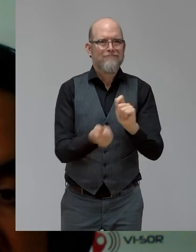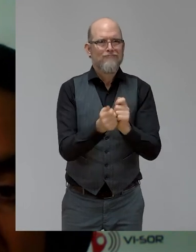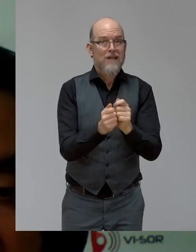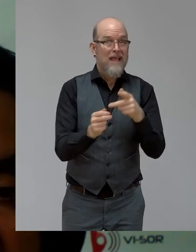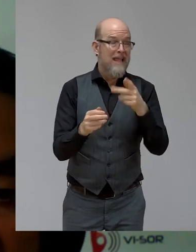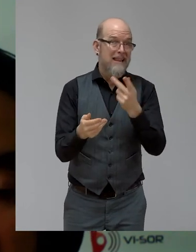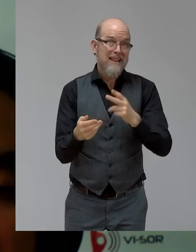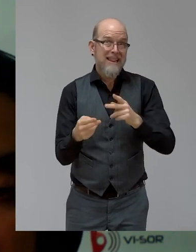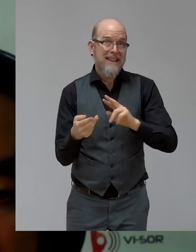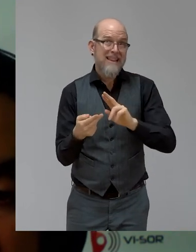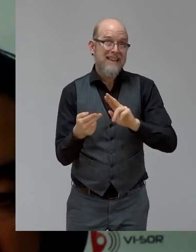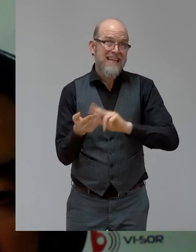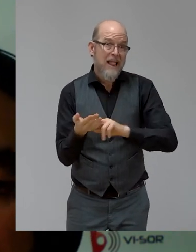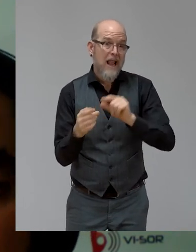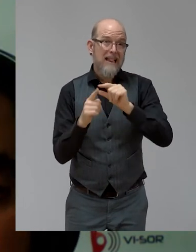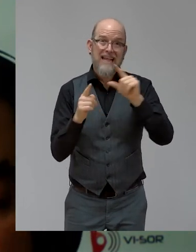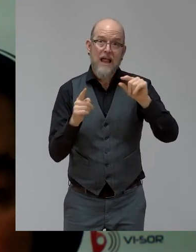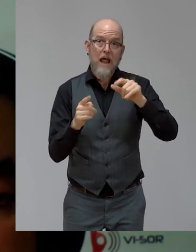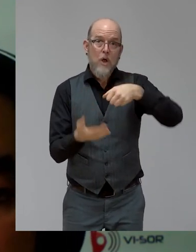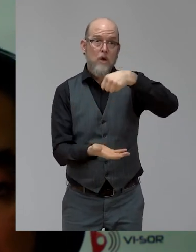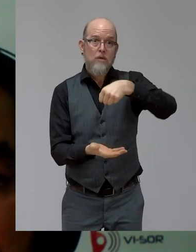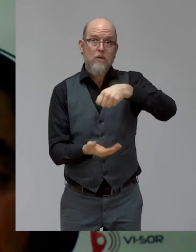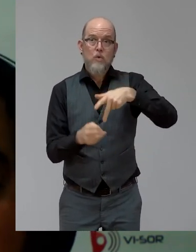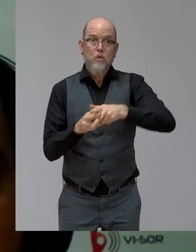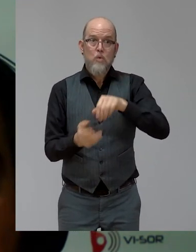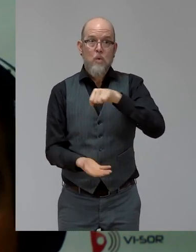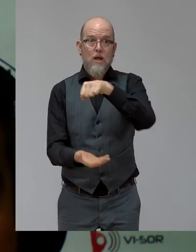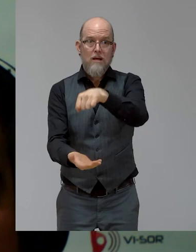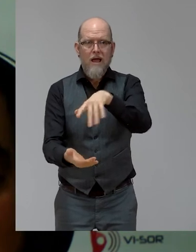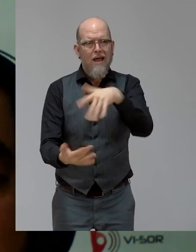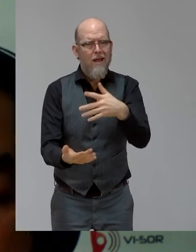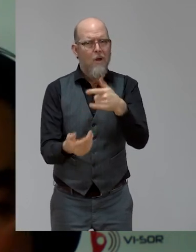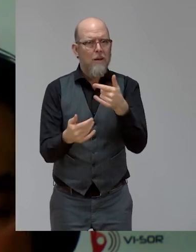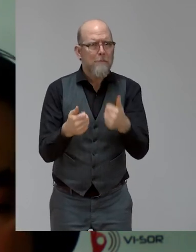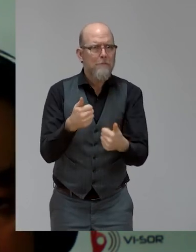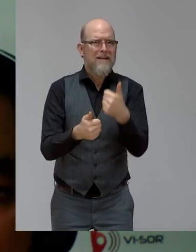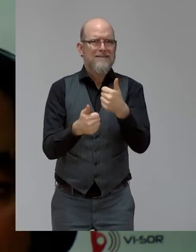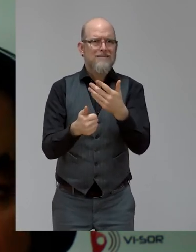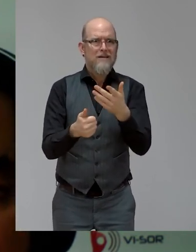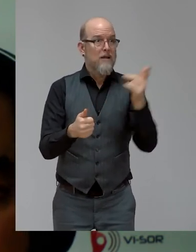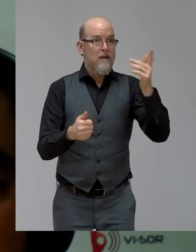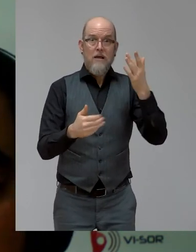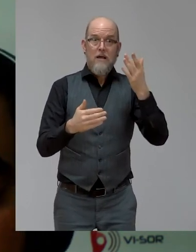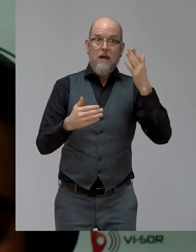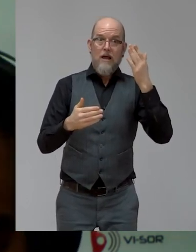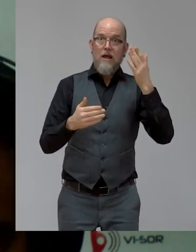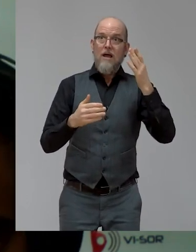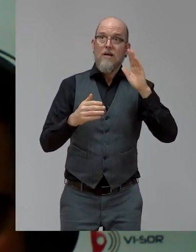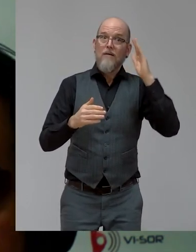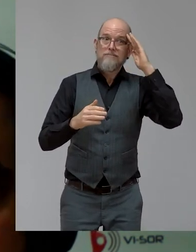to disseminate scientific information, but also to make it accessible to the entire population.